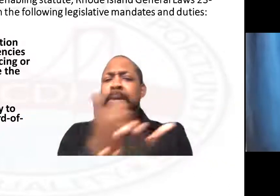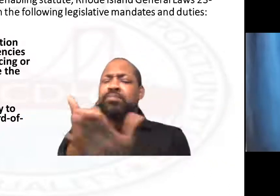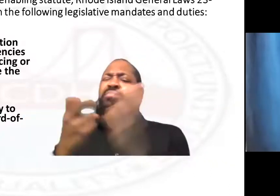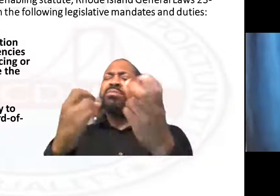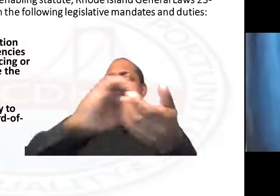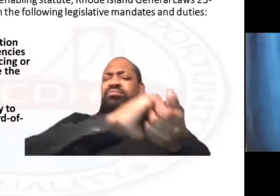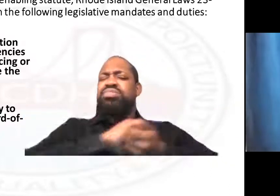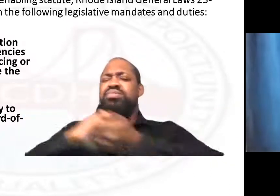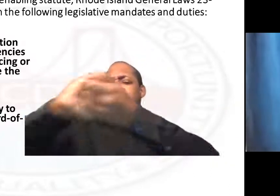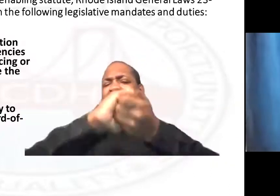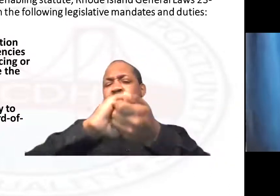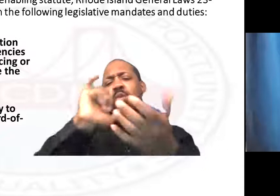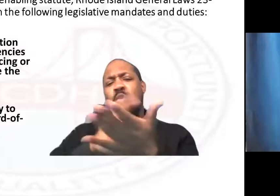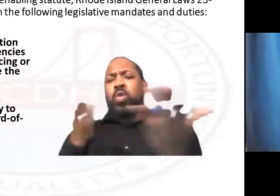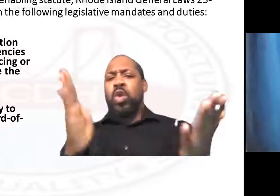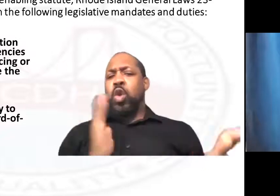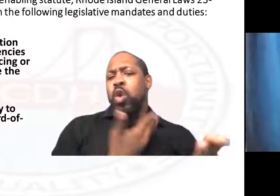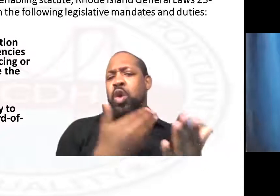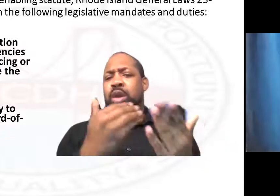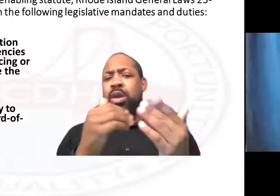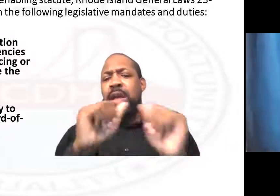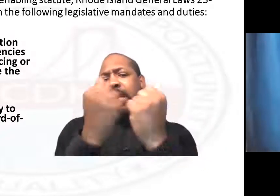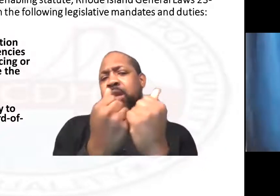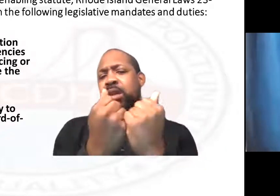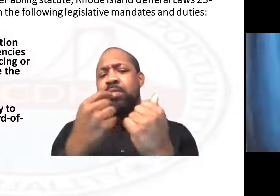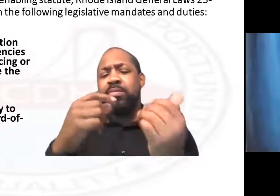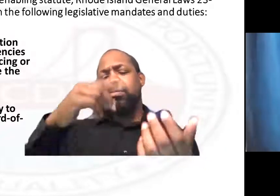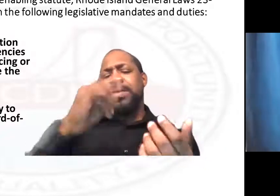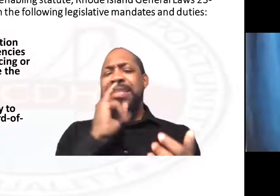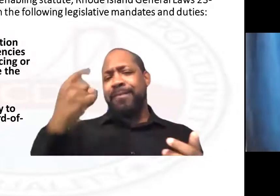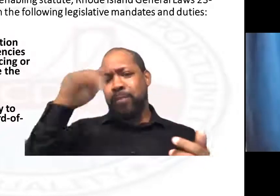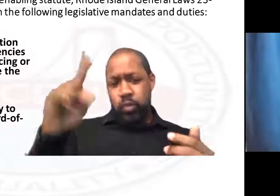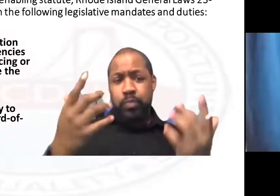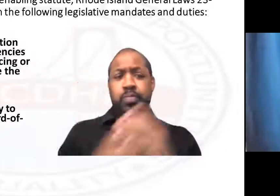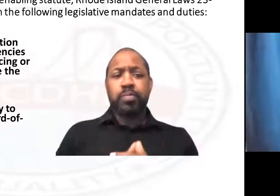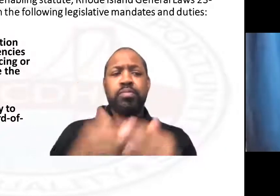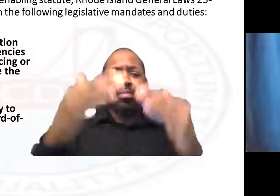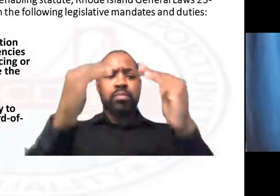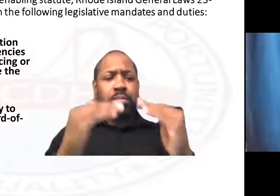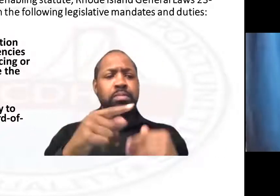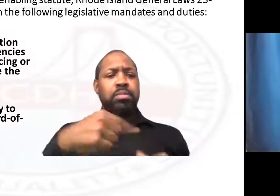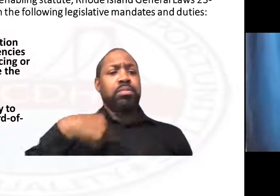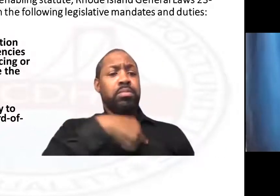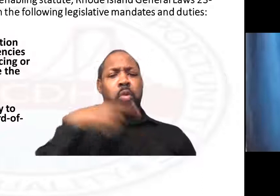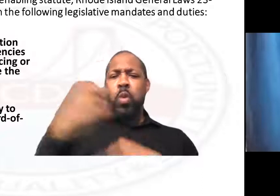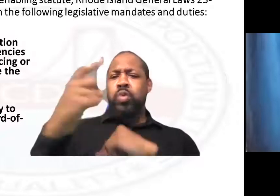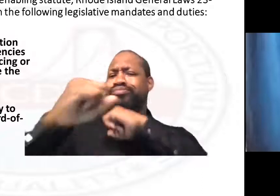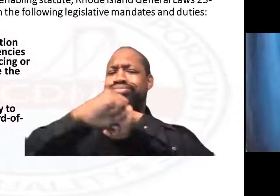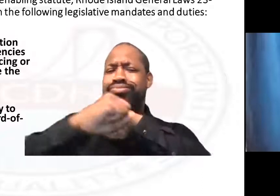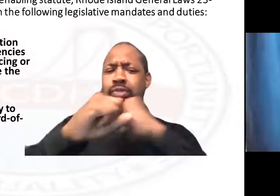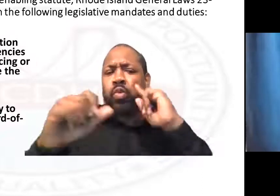do that, they can reach out to us. We will coordinate and advocate and support the improvement of those